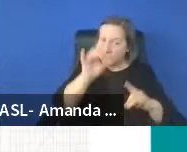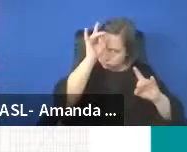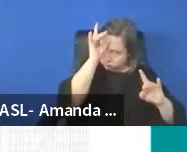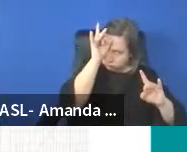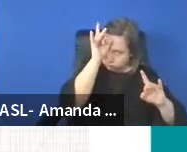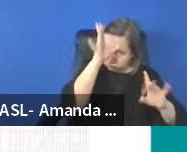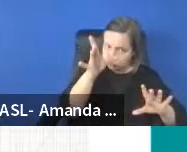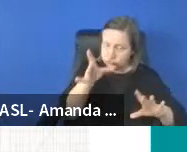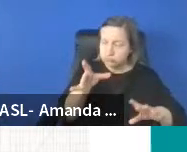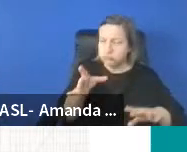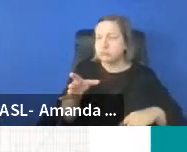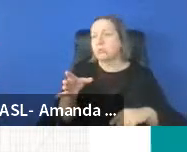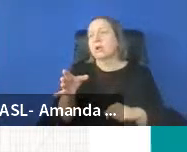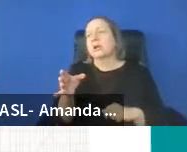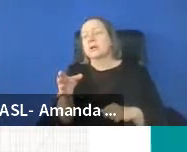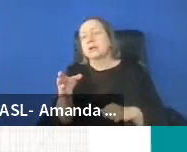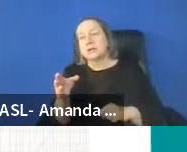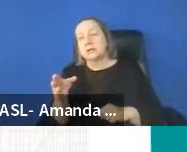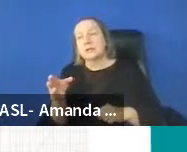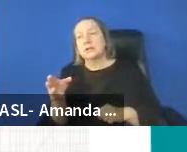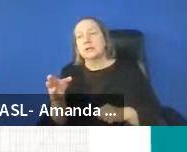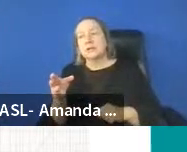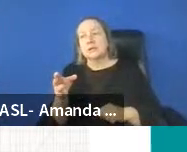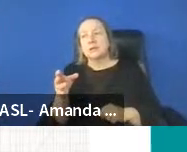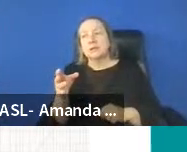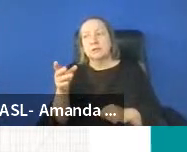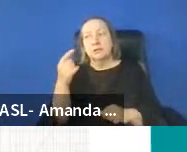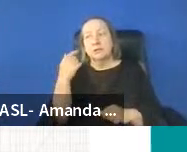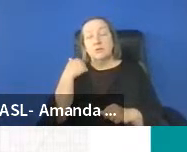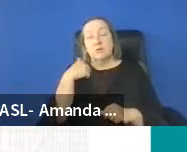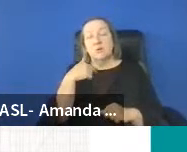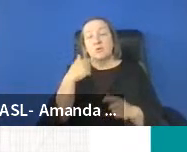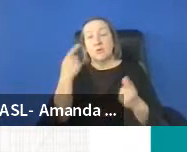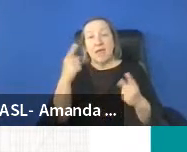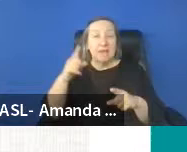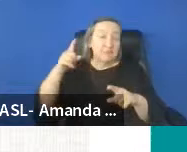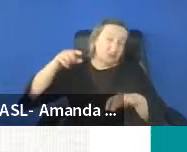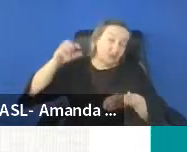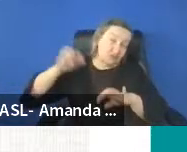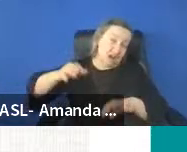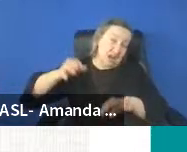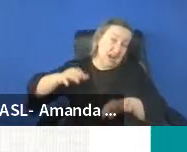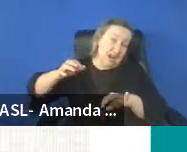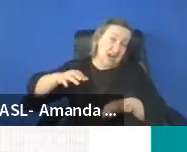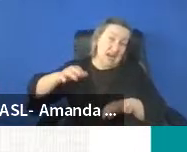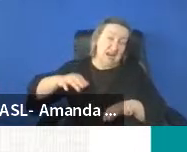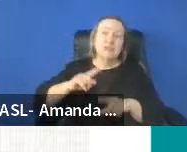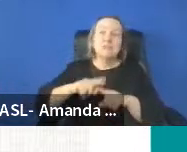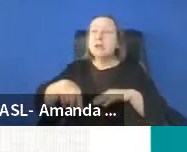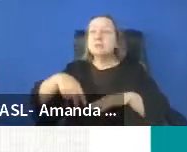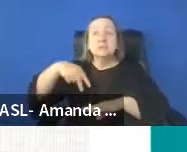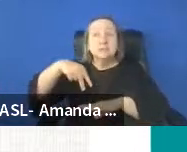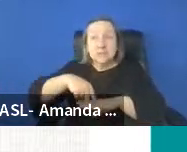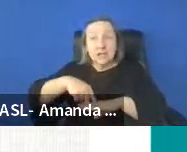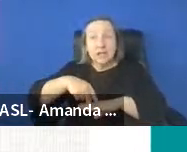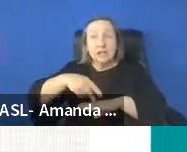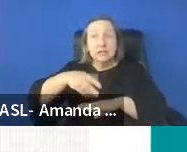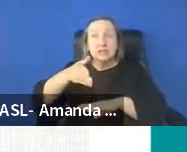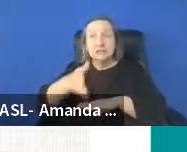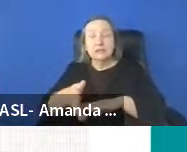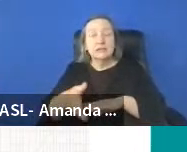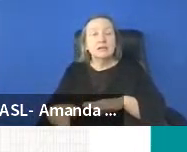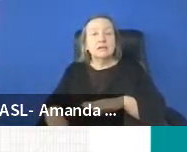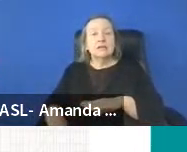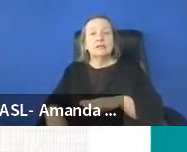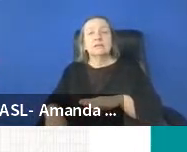And we got rained on later on, but just standing there on